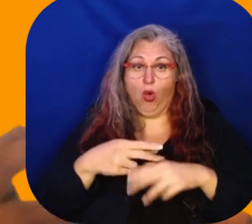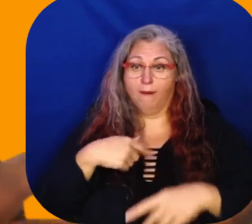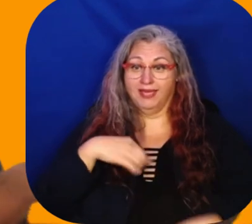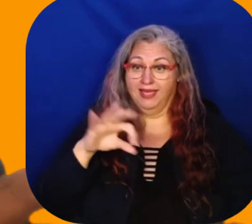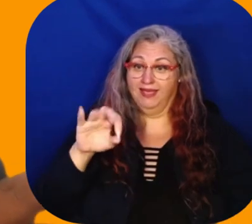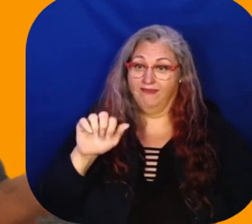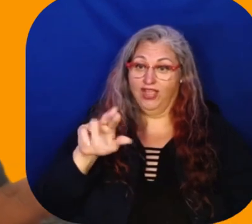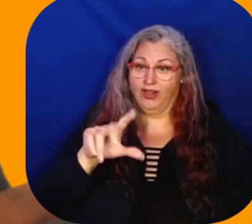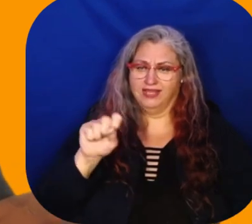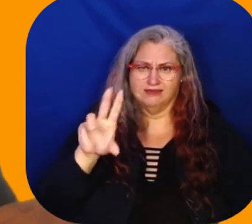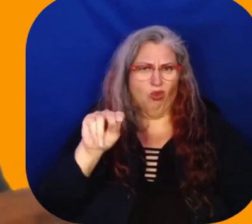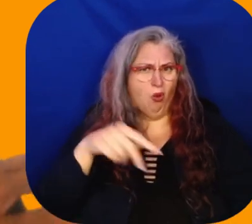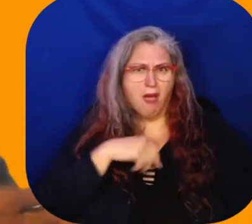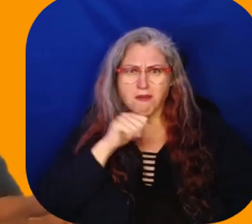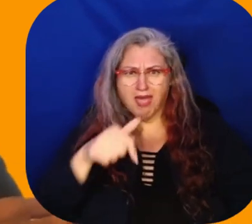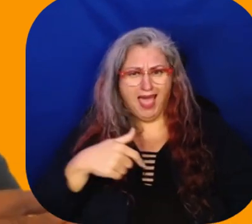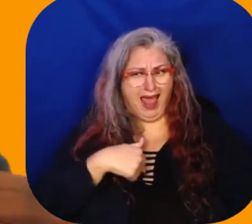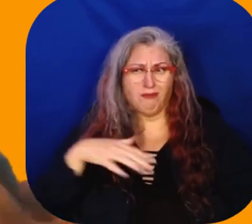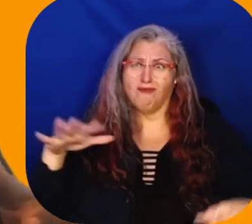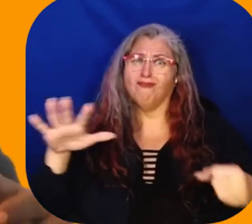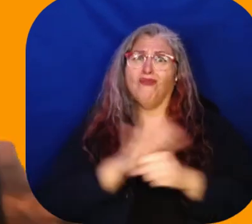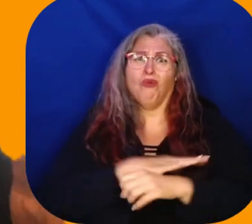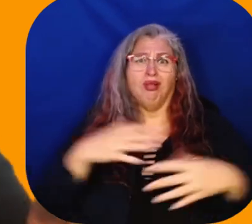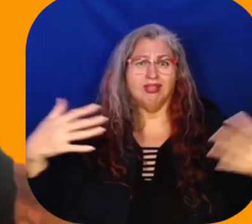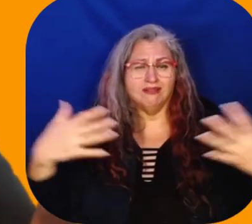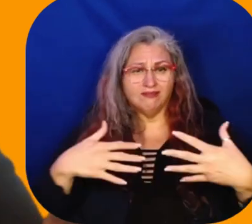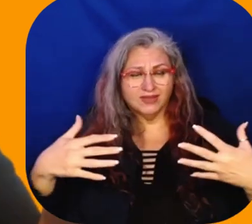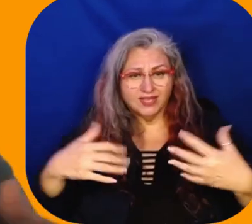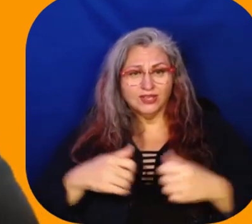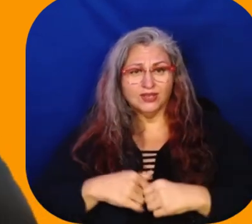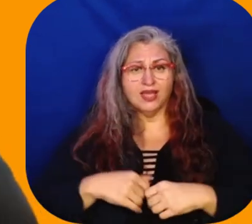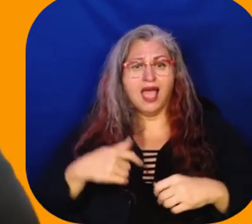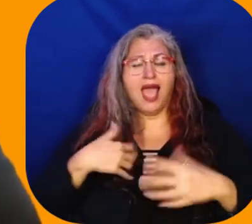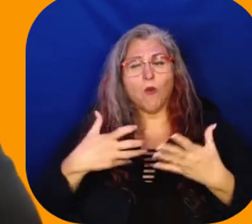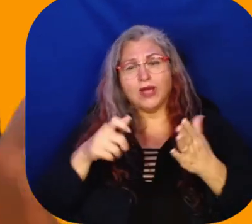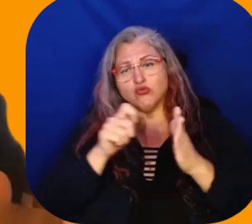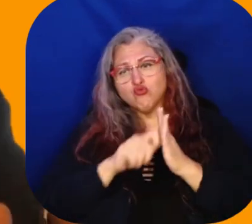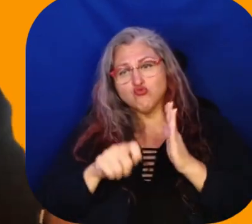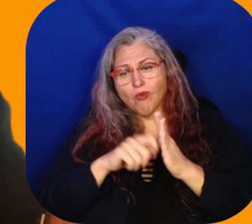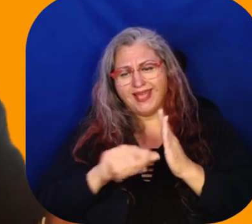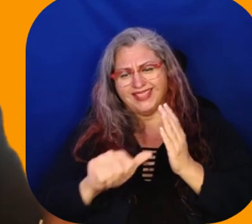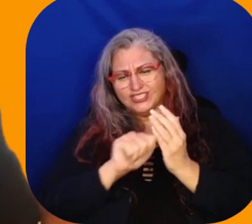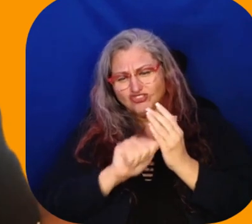I'm full of it. You know what I'm saying? And I want to write that shit out.